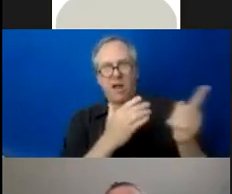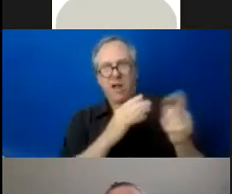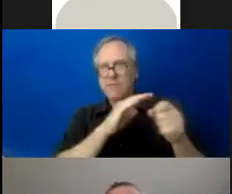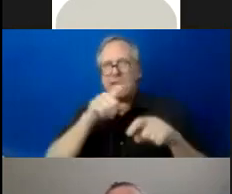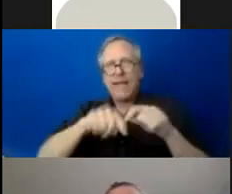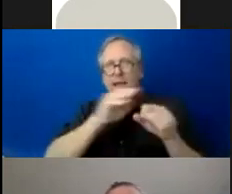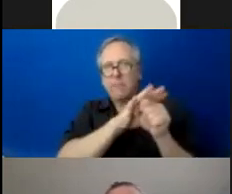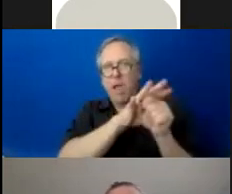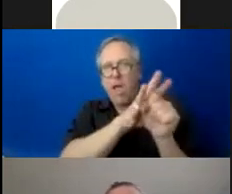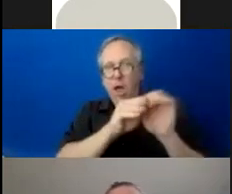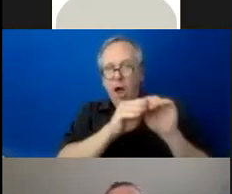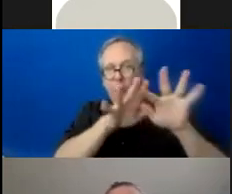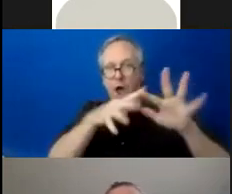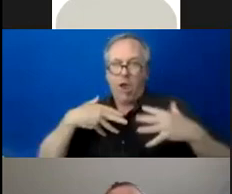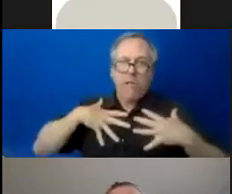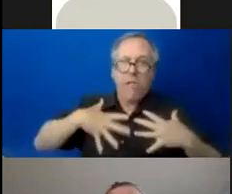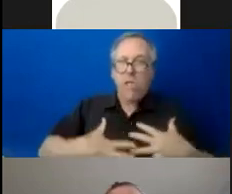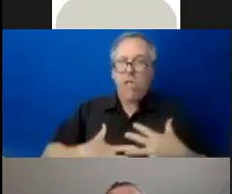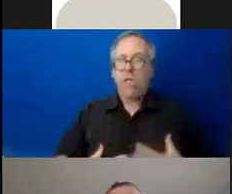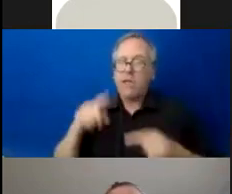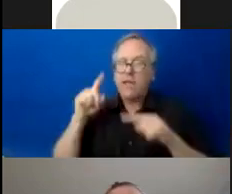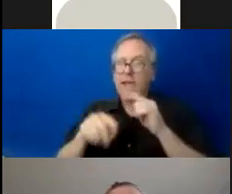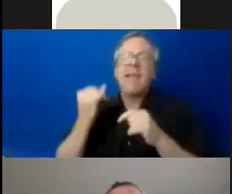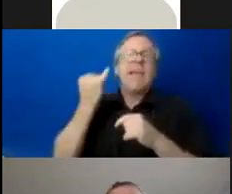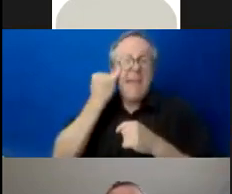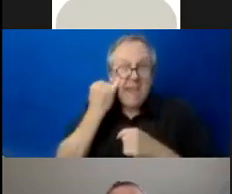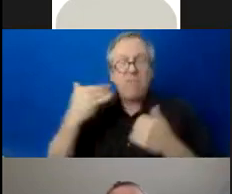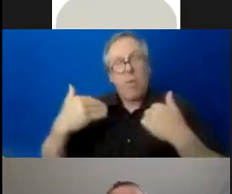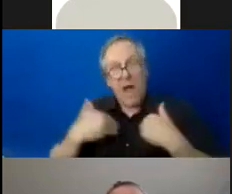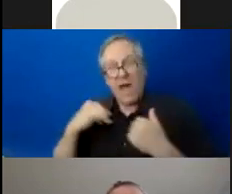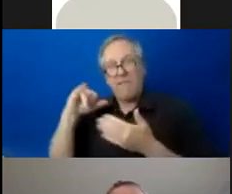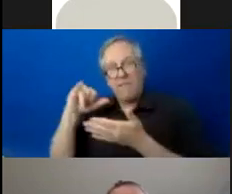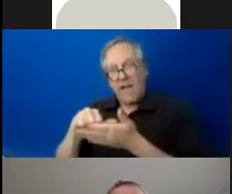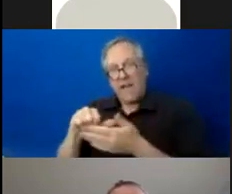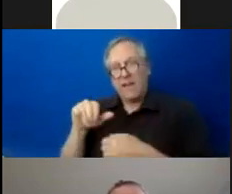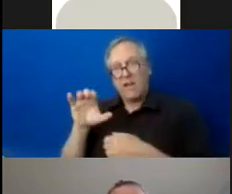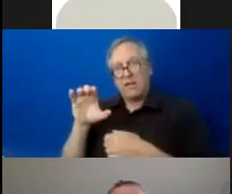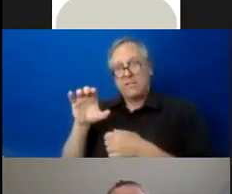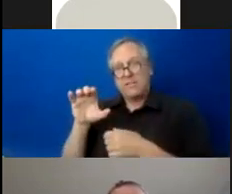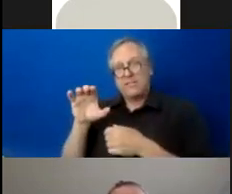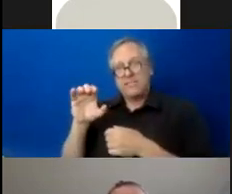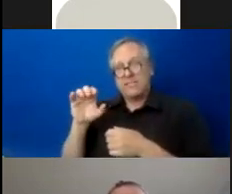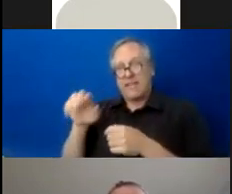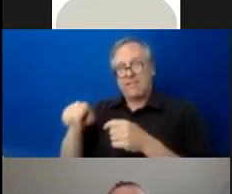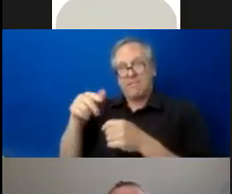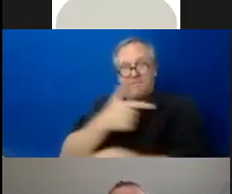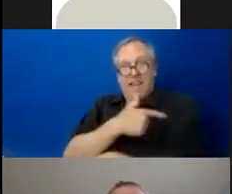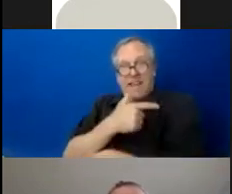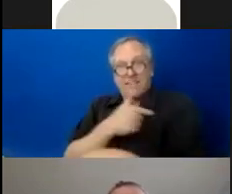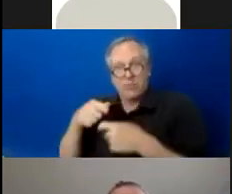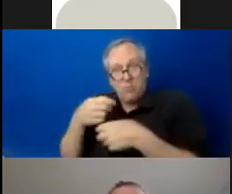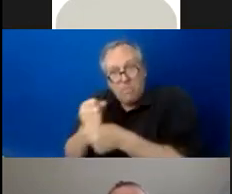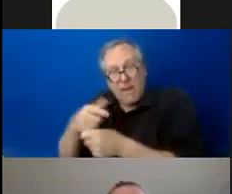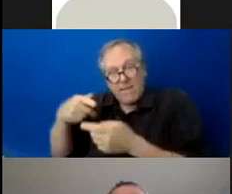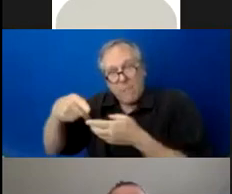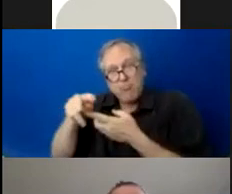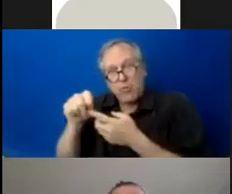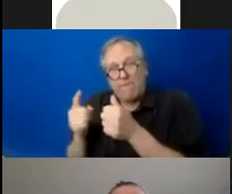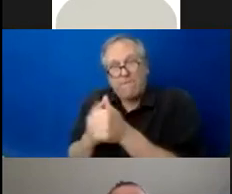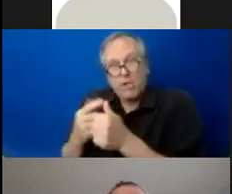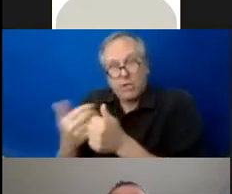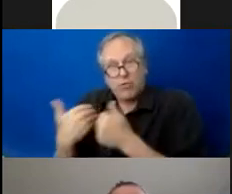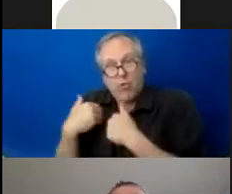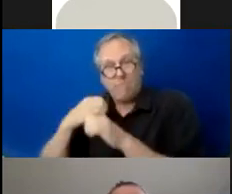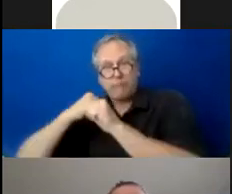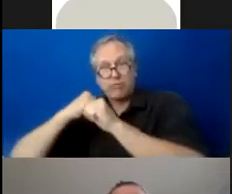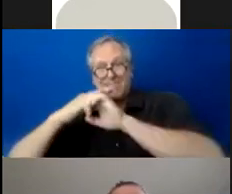replicating throughout your body if you're exposed to SARS-CoV-2 and making you very sick. And one of the things we know in